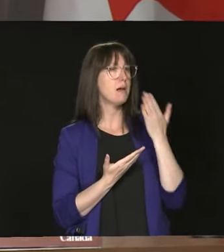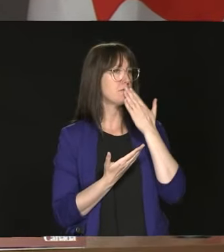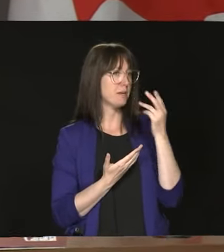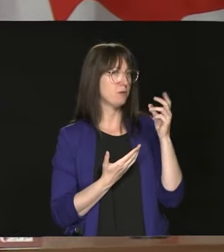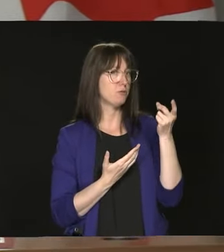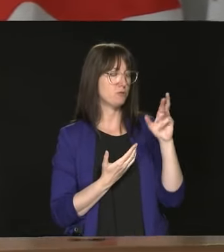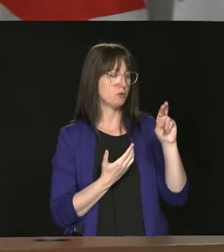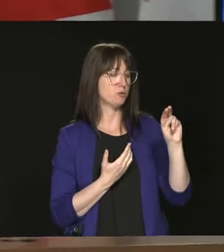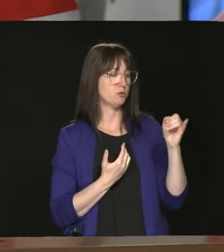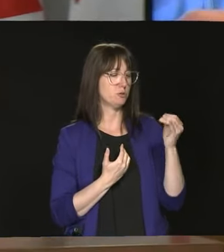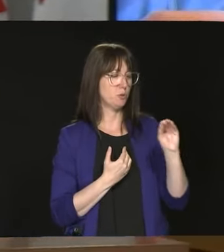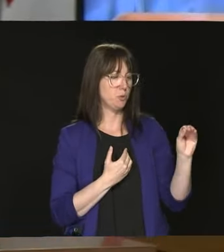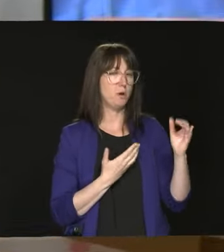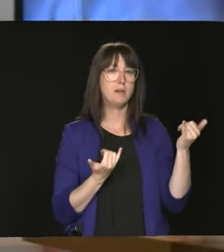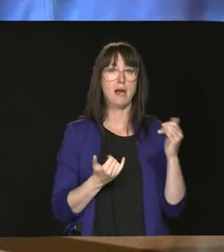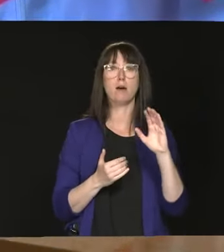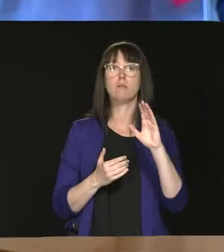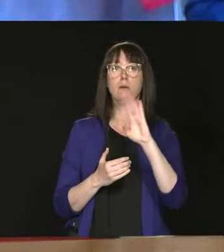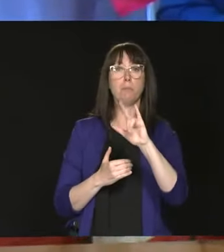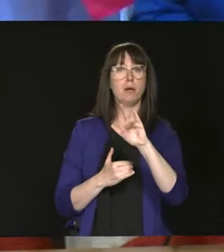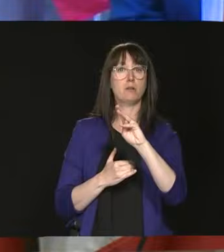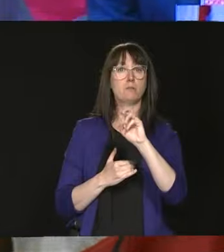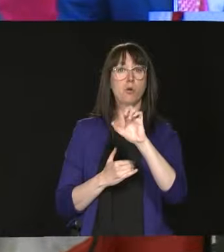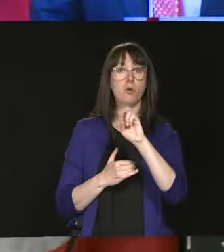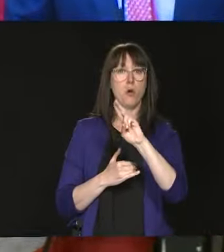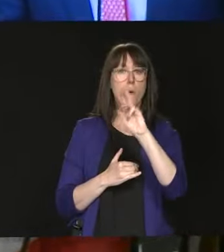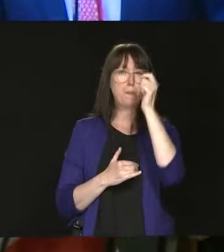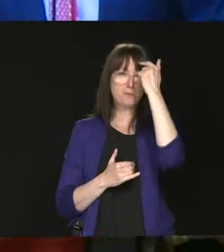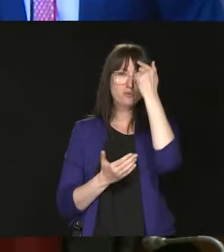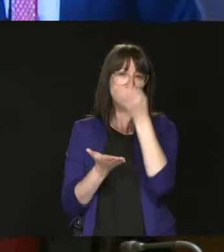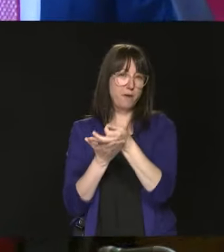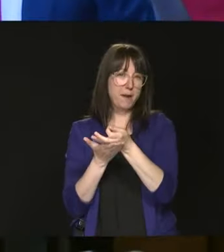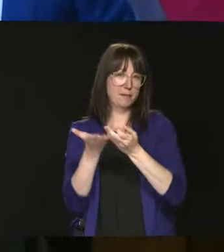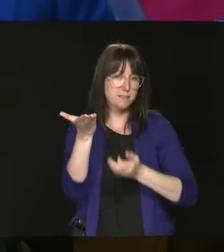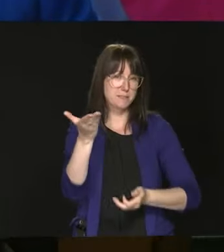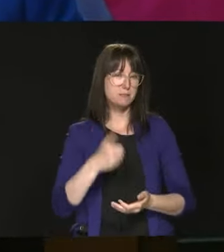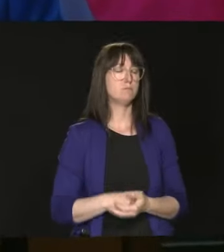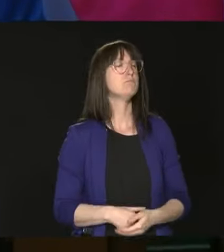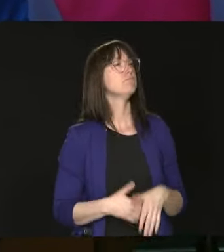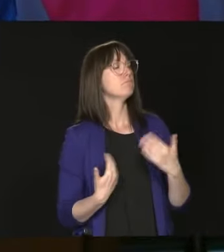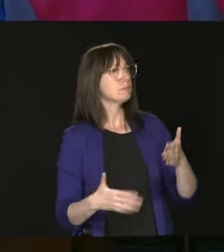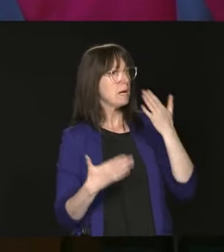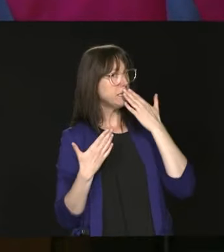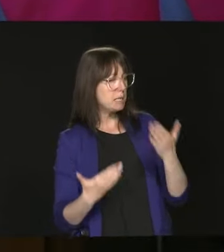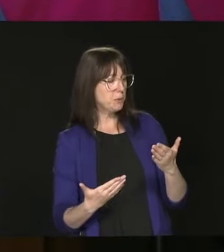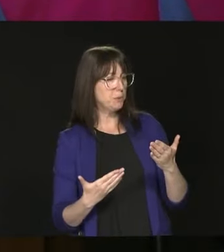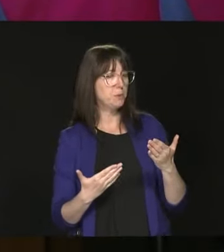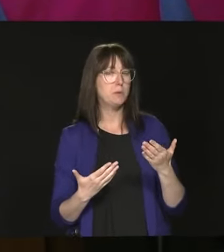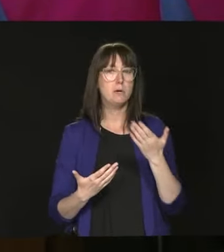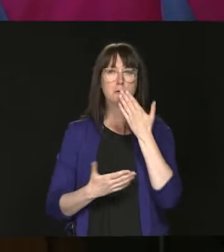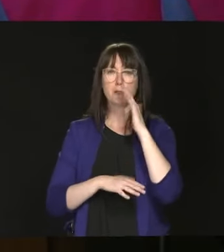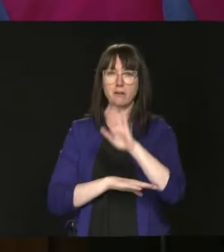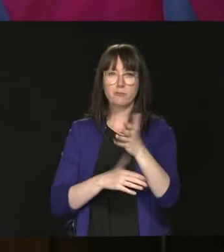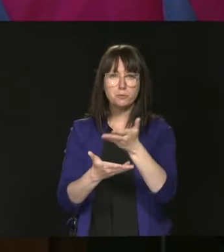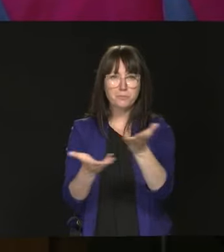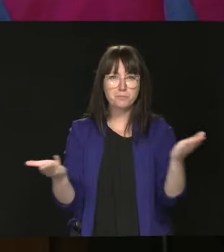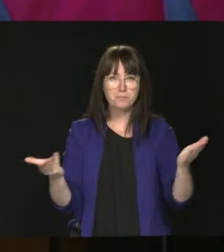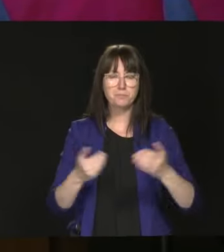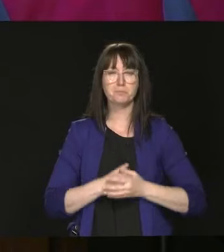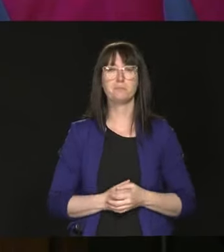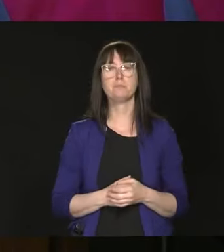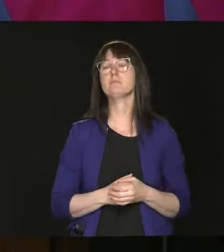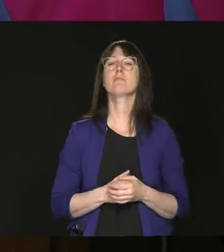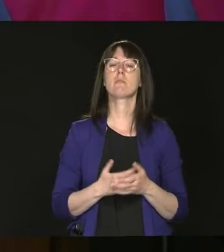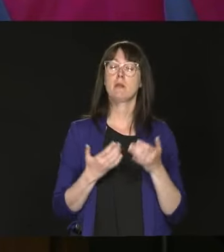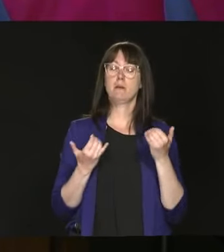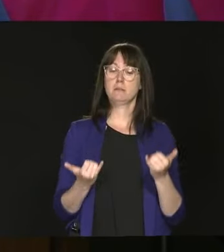Bill Morneau. Bill, please. Well, thanks, Christia, and good afternoon. Today, I'd like to talk a little bit